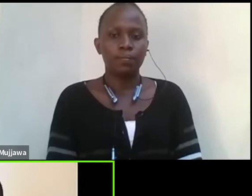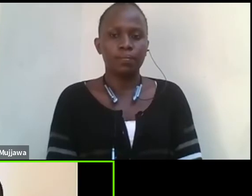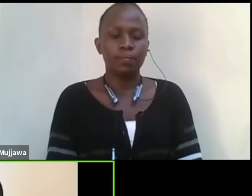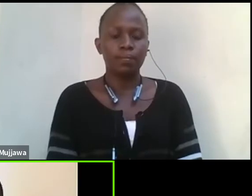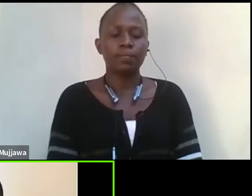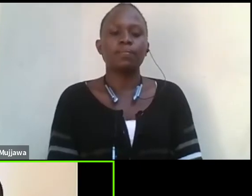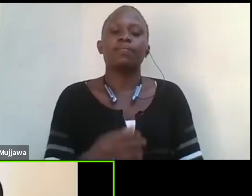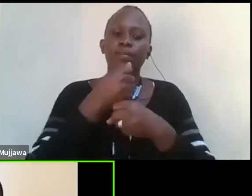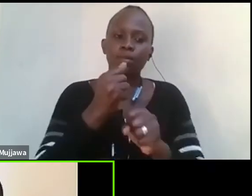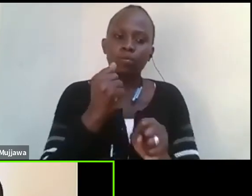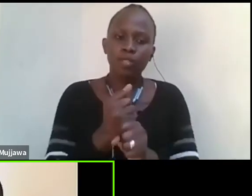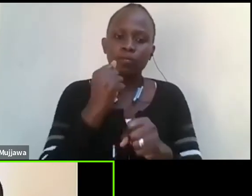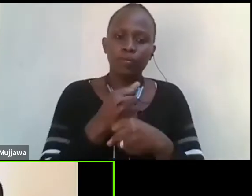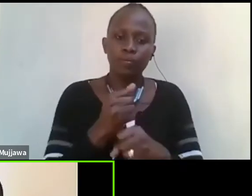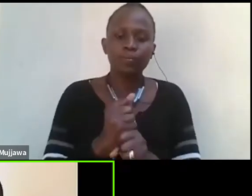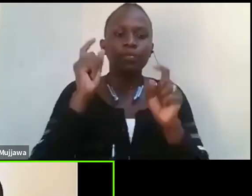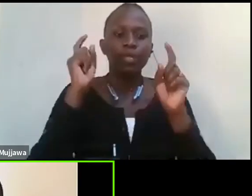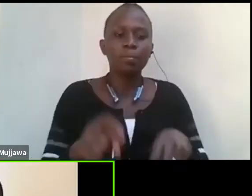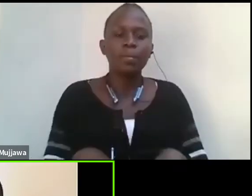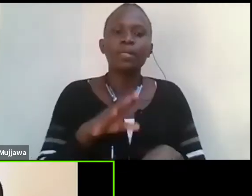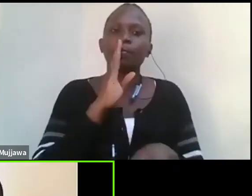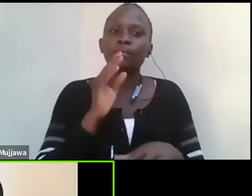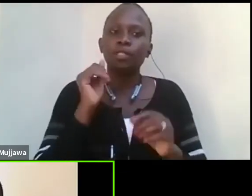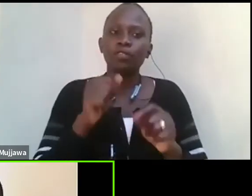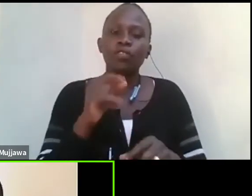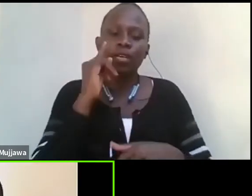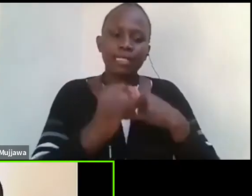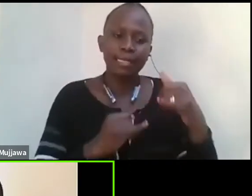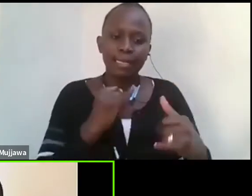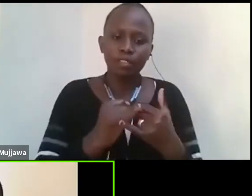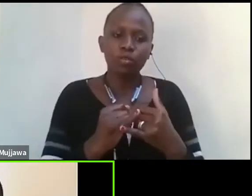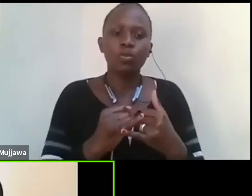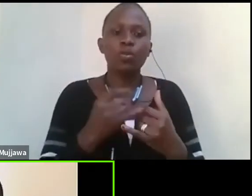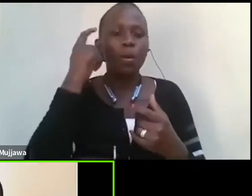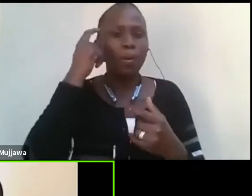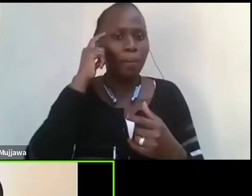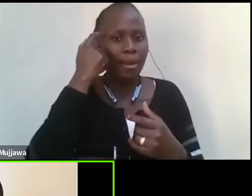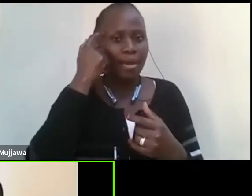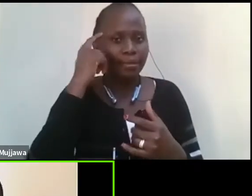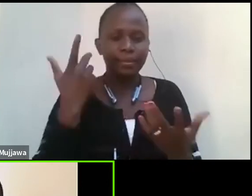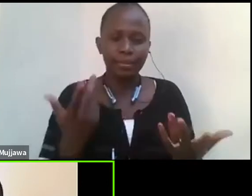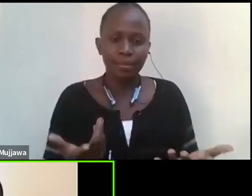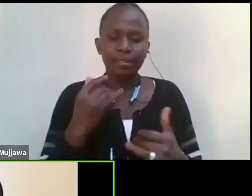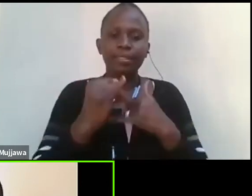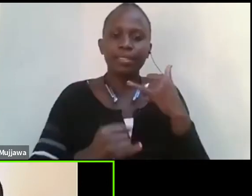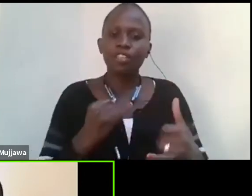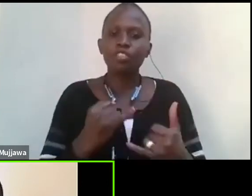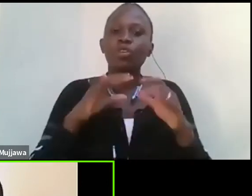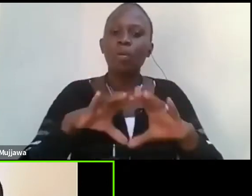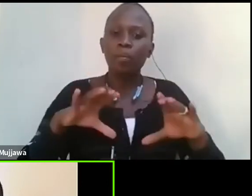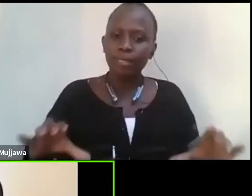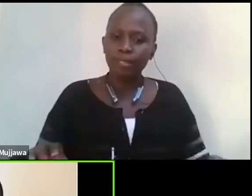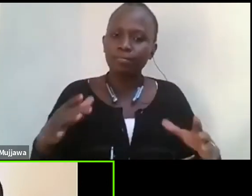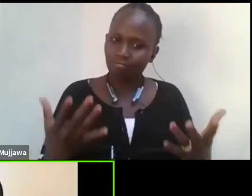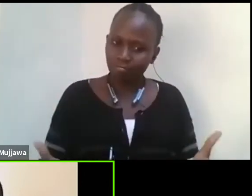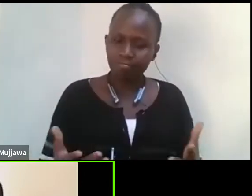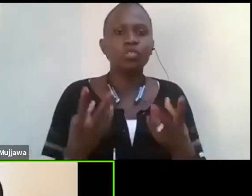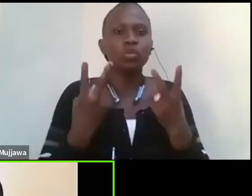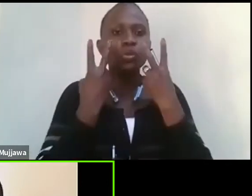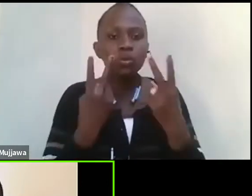manufacturing must be able to have an international mindset. International markets as well. Look at the